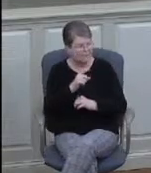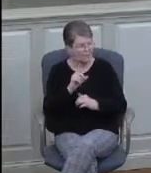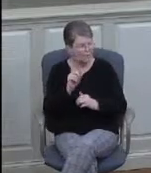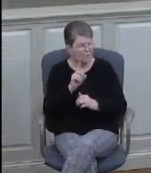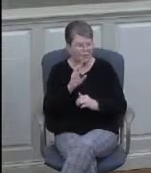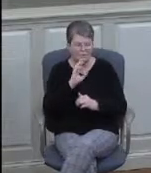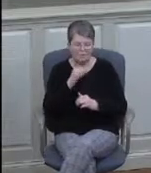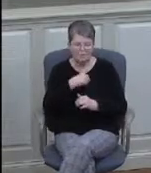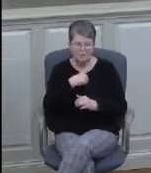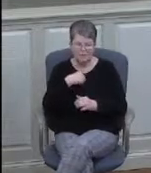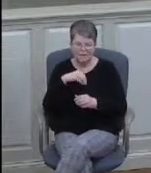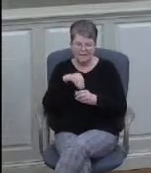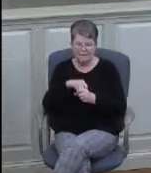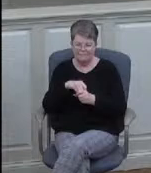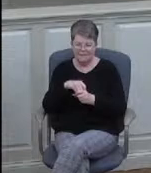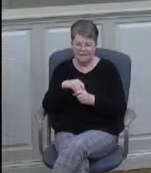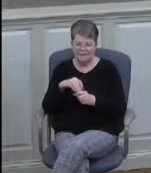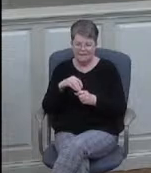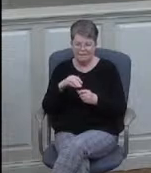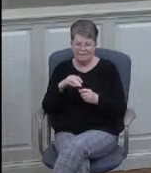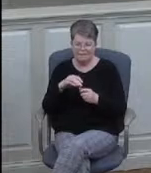interlocal agreement with respect to the